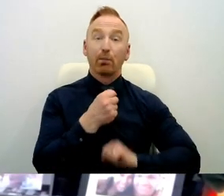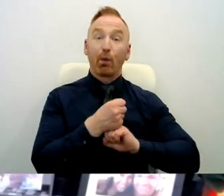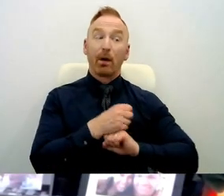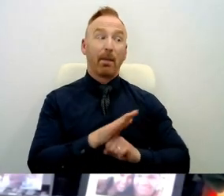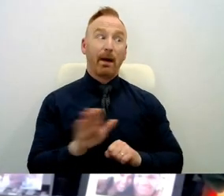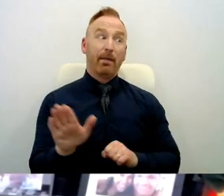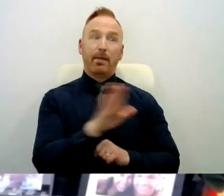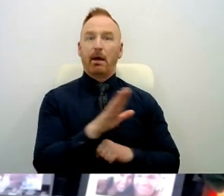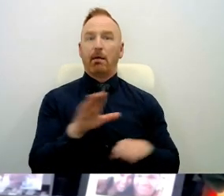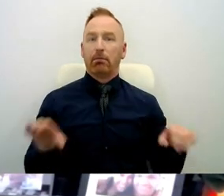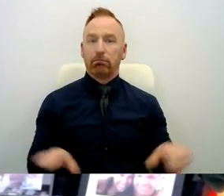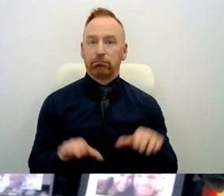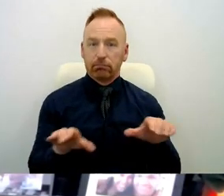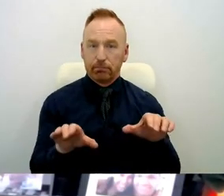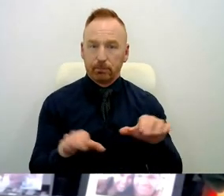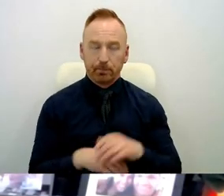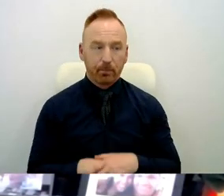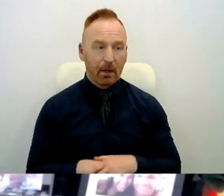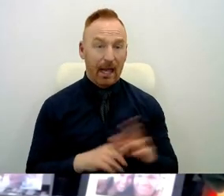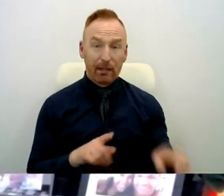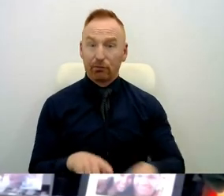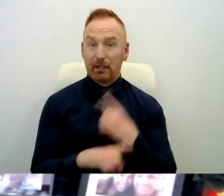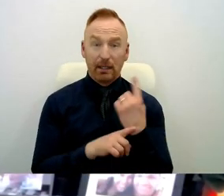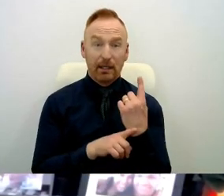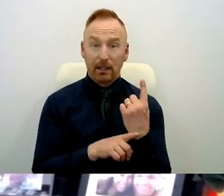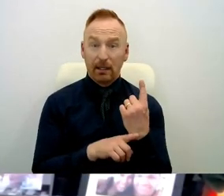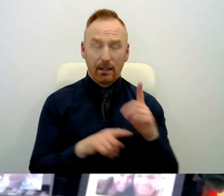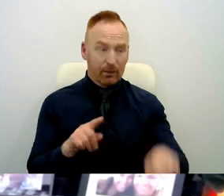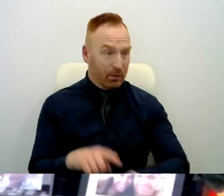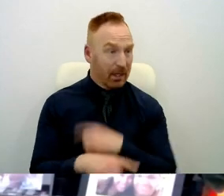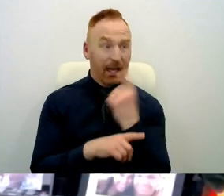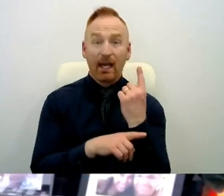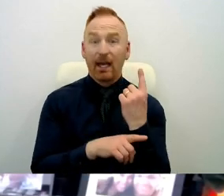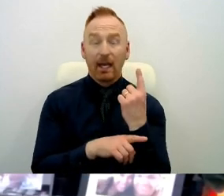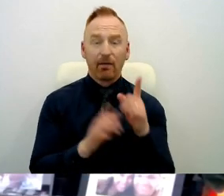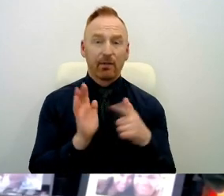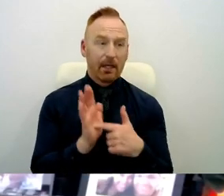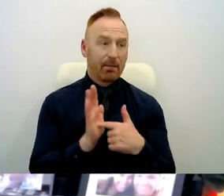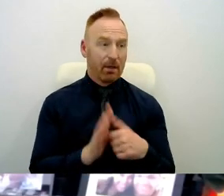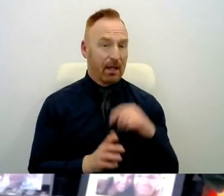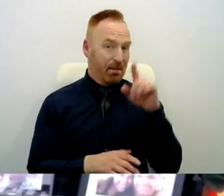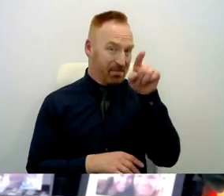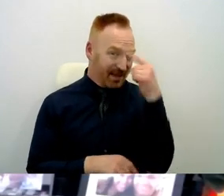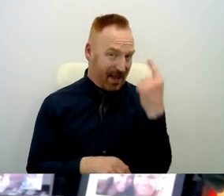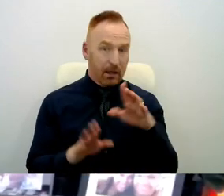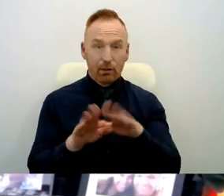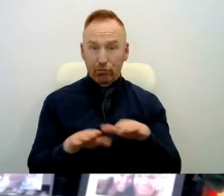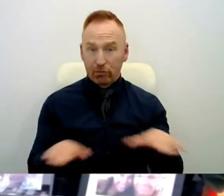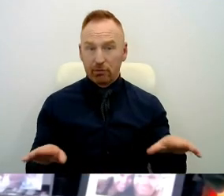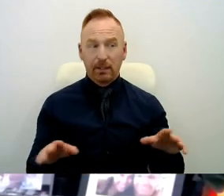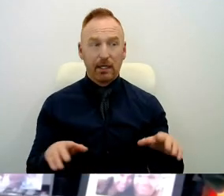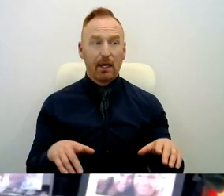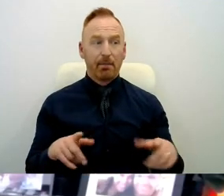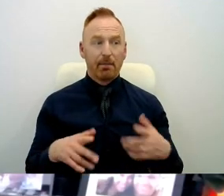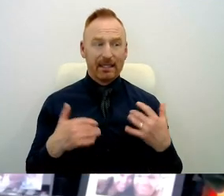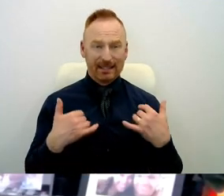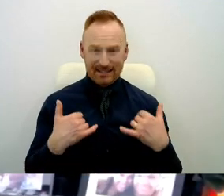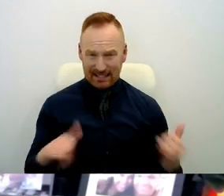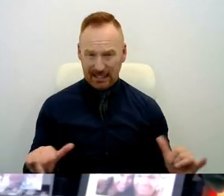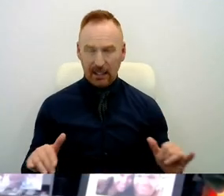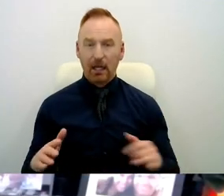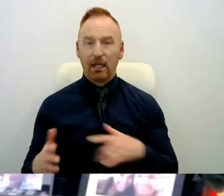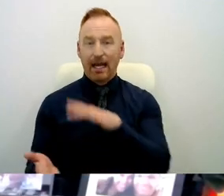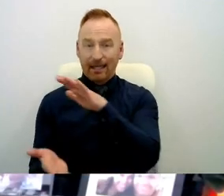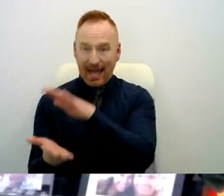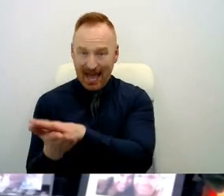by these actions. And to this day, for example, Black children are still being streamed out